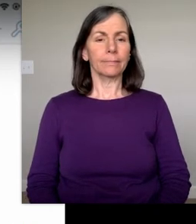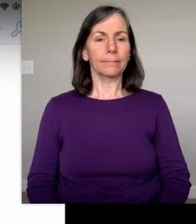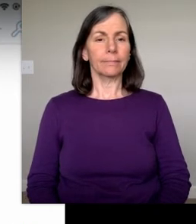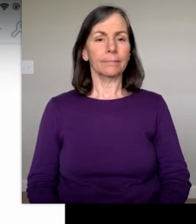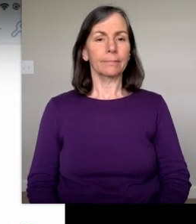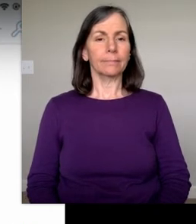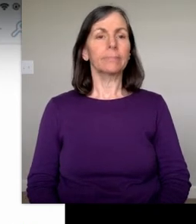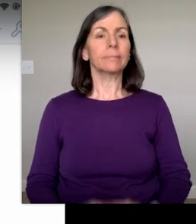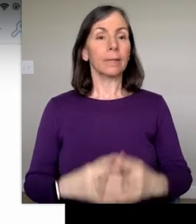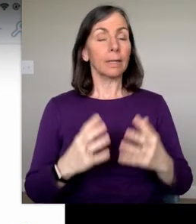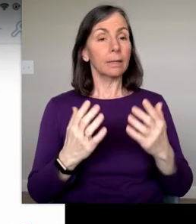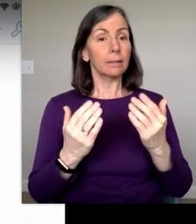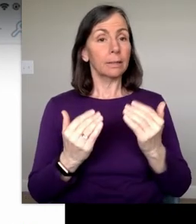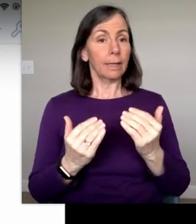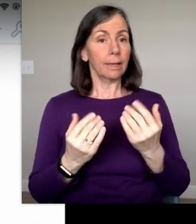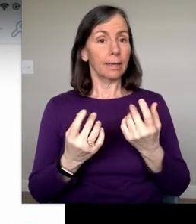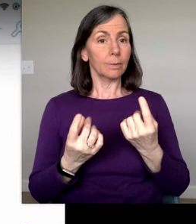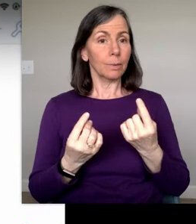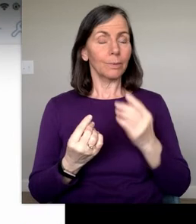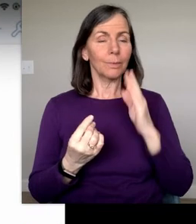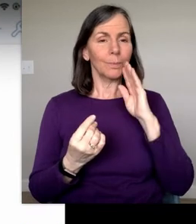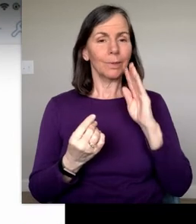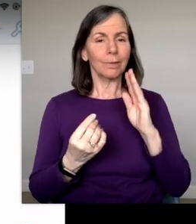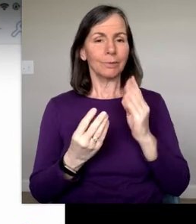Then we're going to solve.